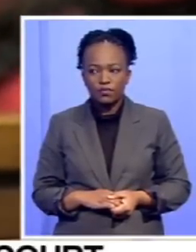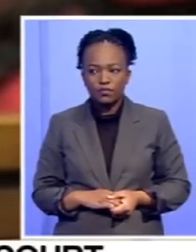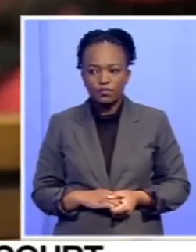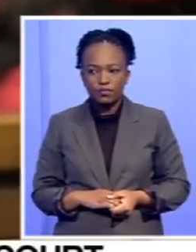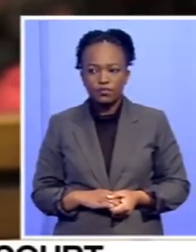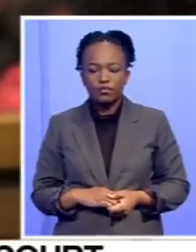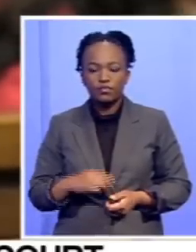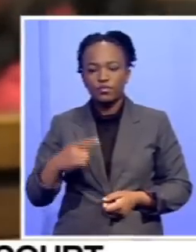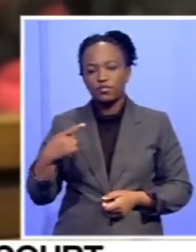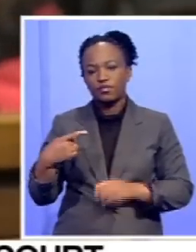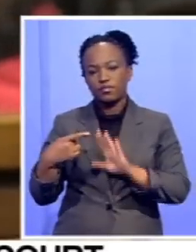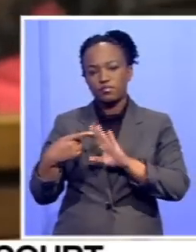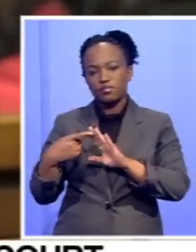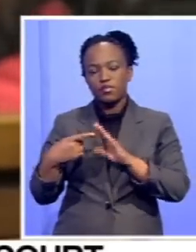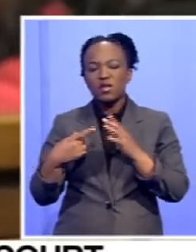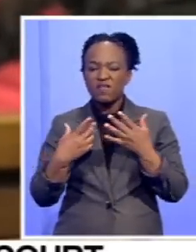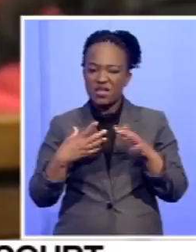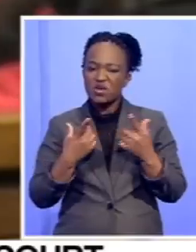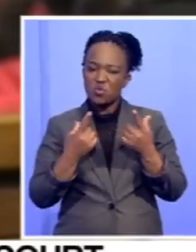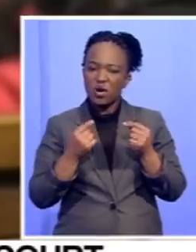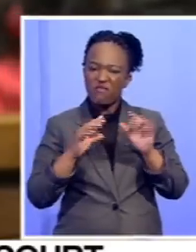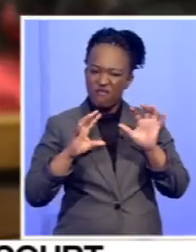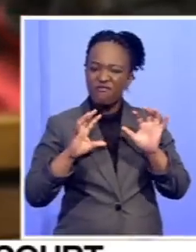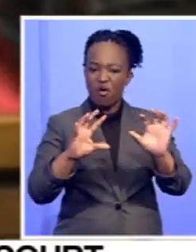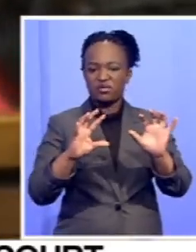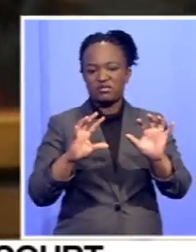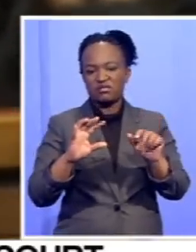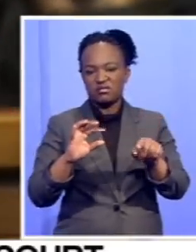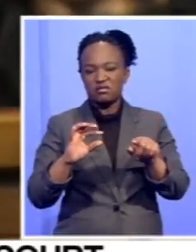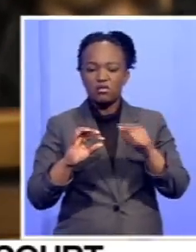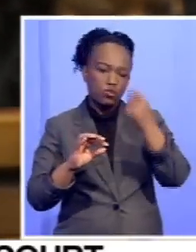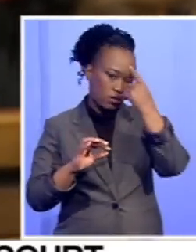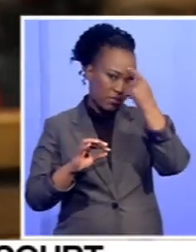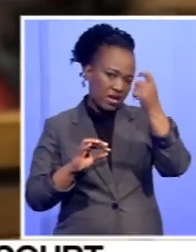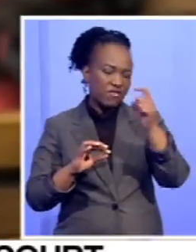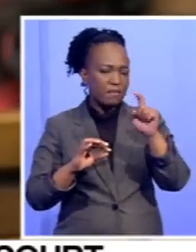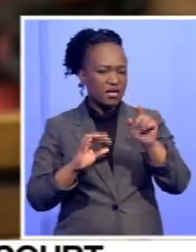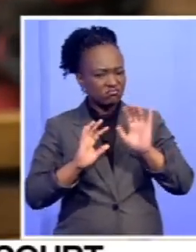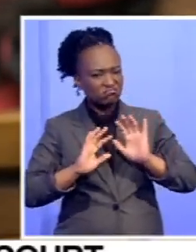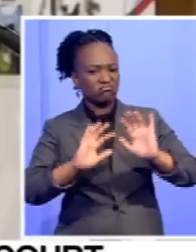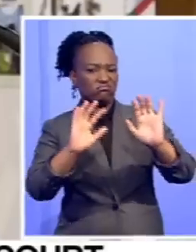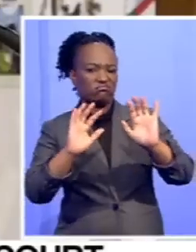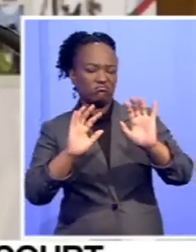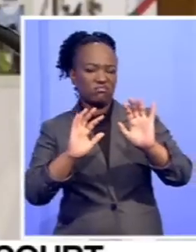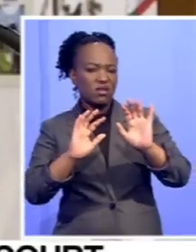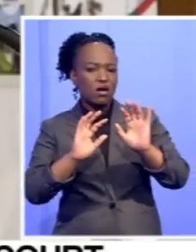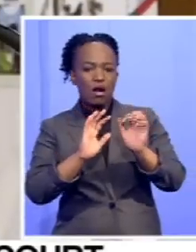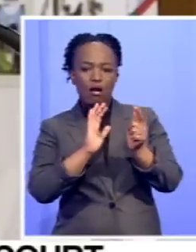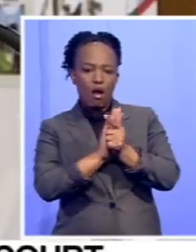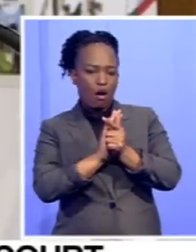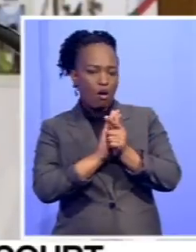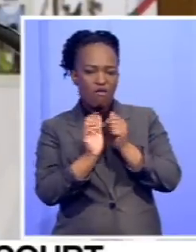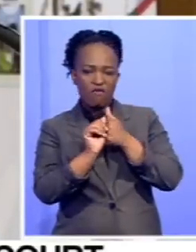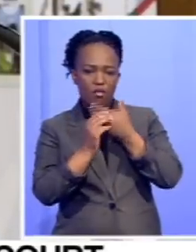Number one, application of force, or the inspiring of a belief that force is to be applied. Number two, unlawfulness. Number